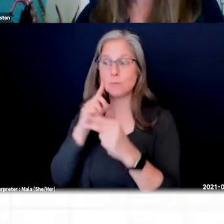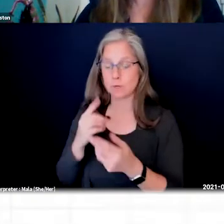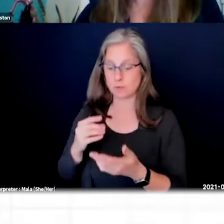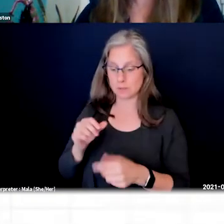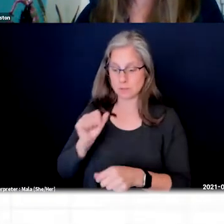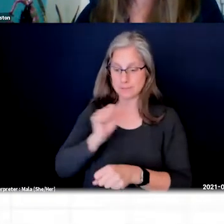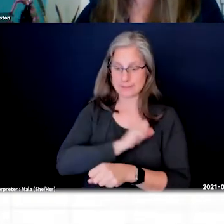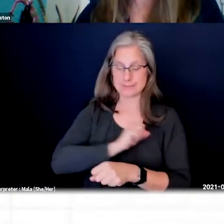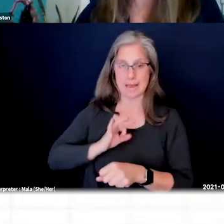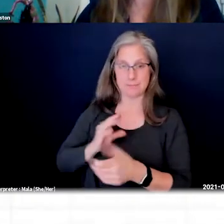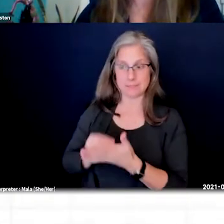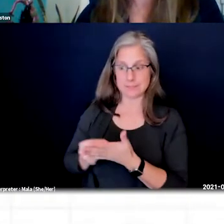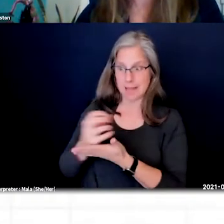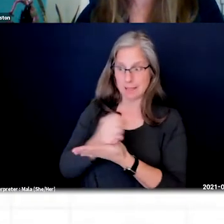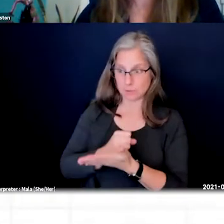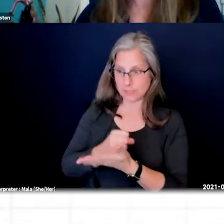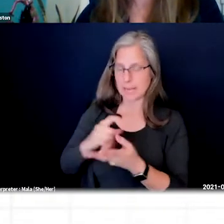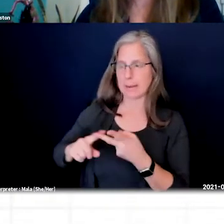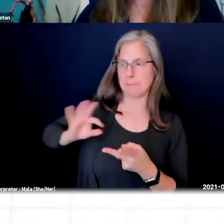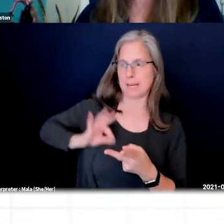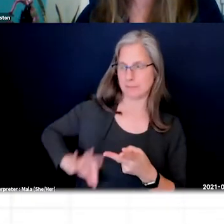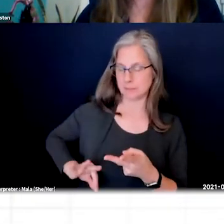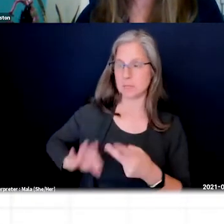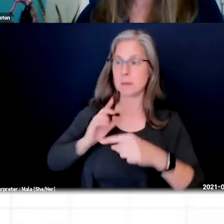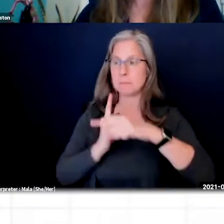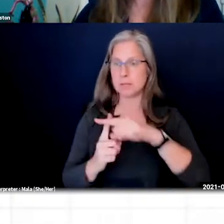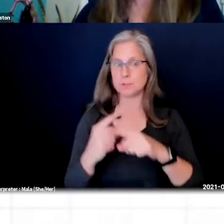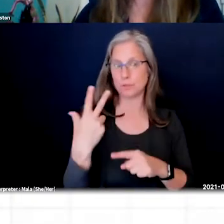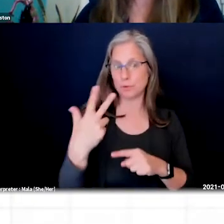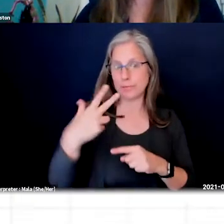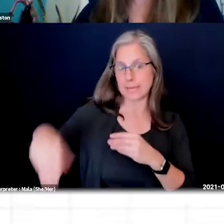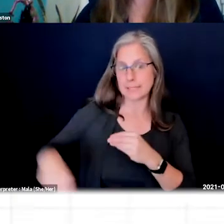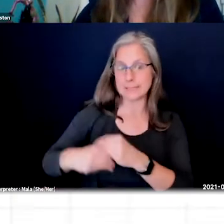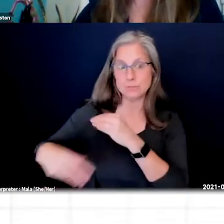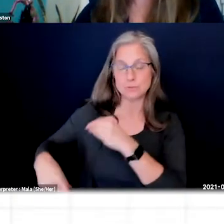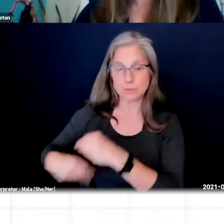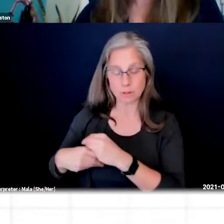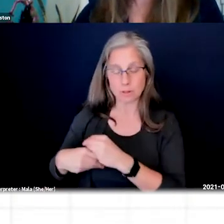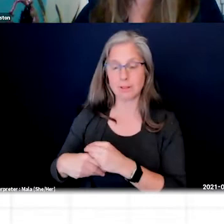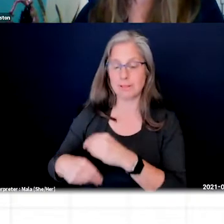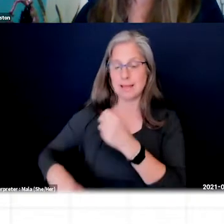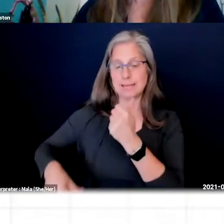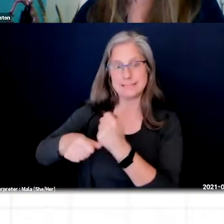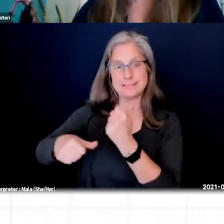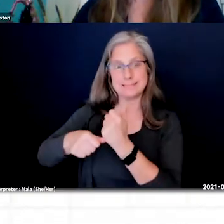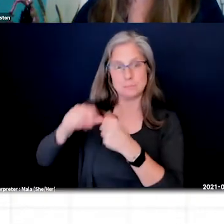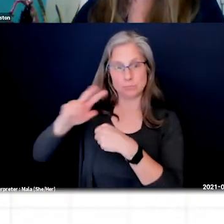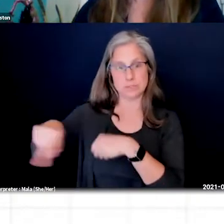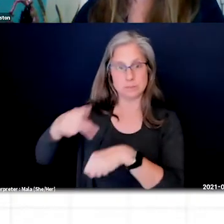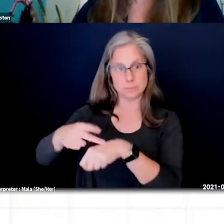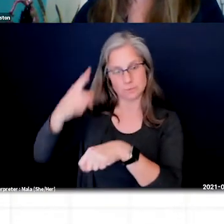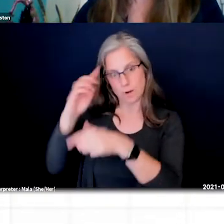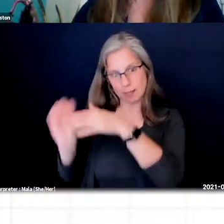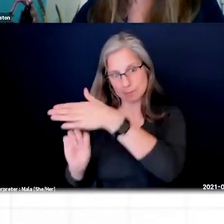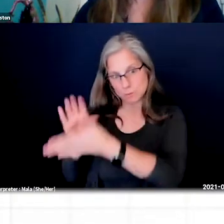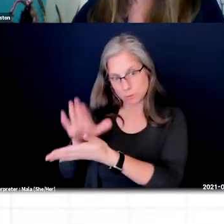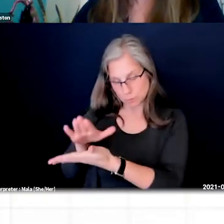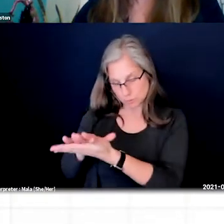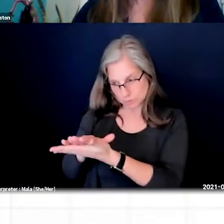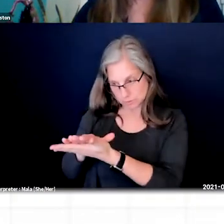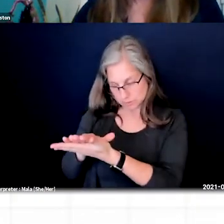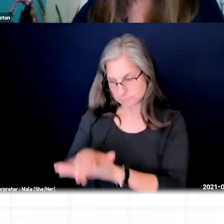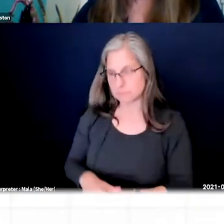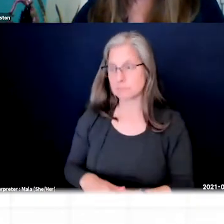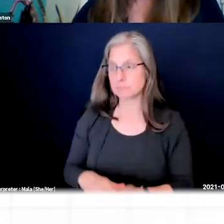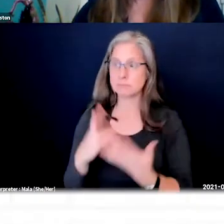benefits, plus the 3 additional elementary assistant principals. And as